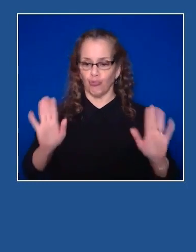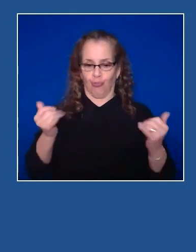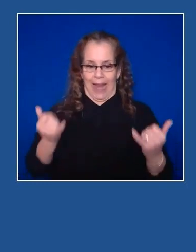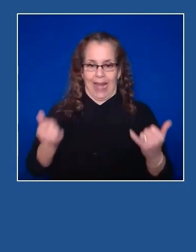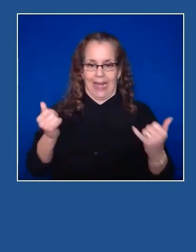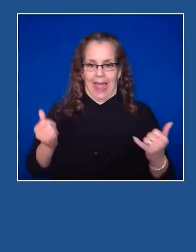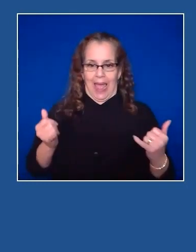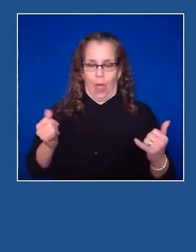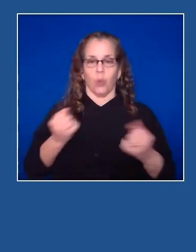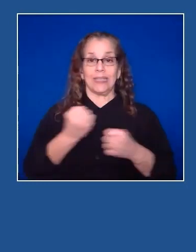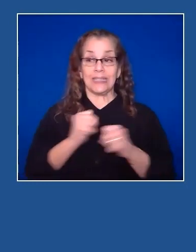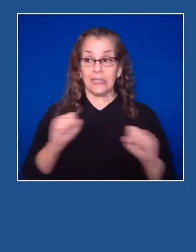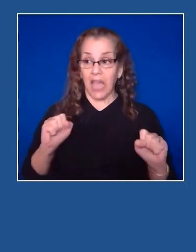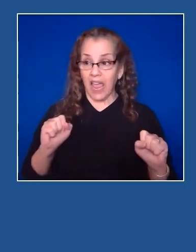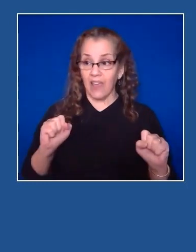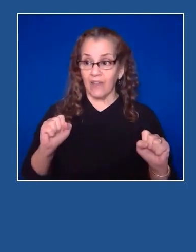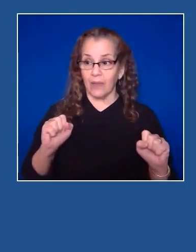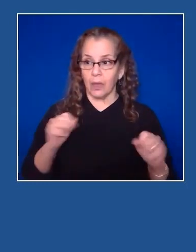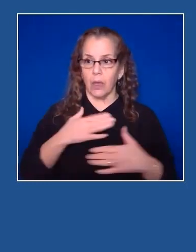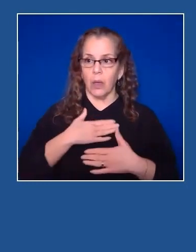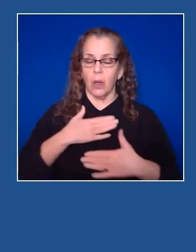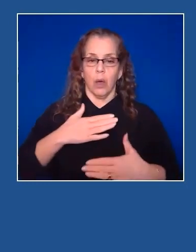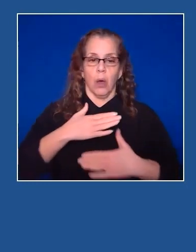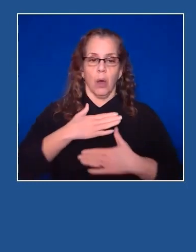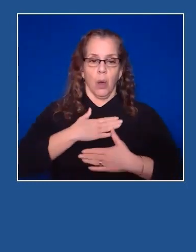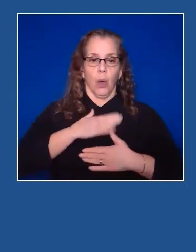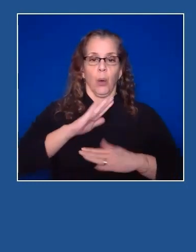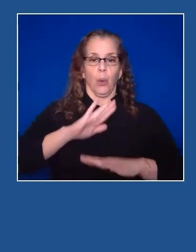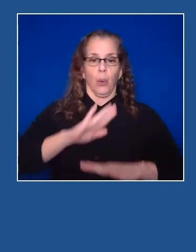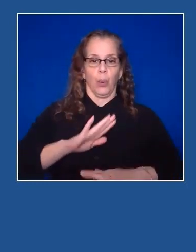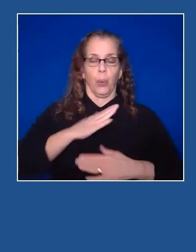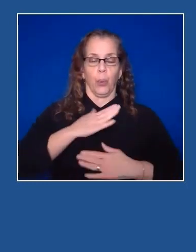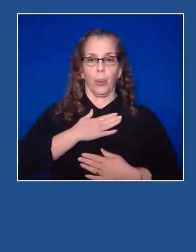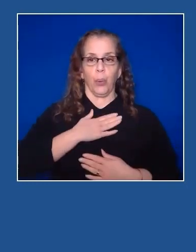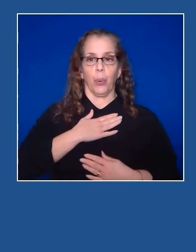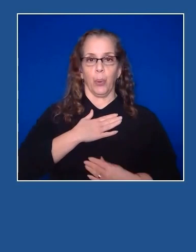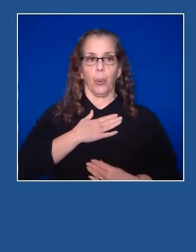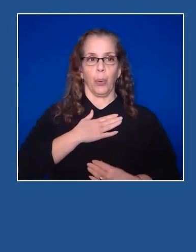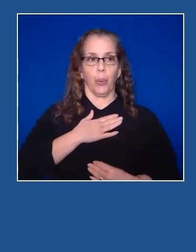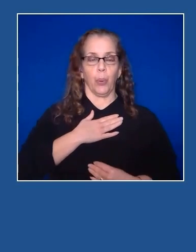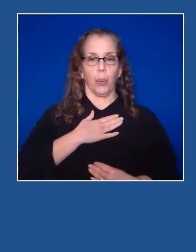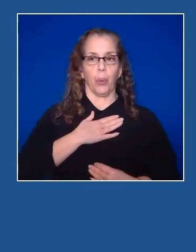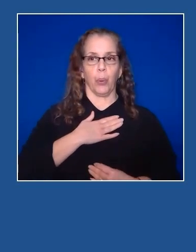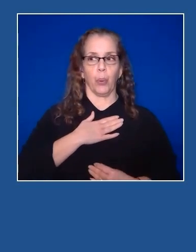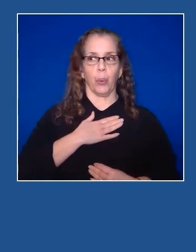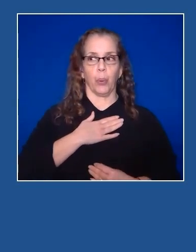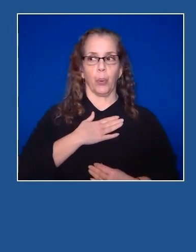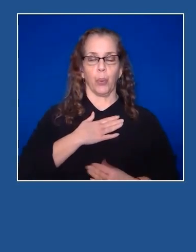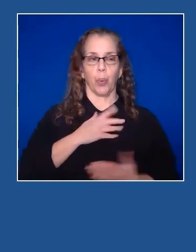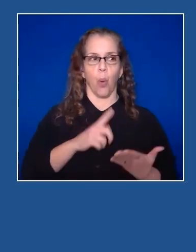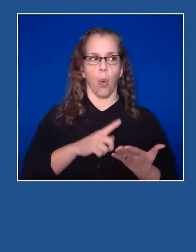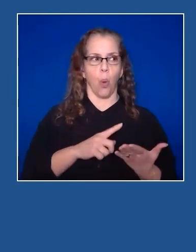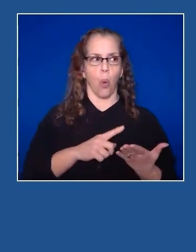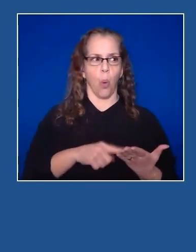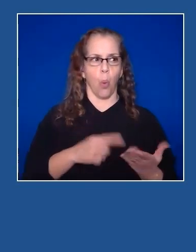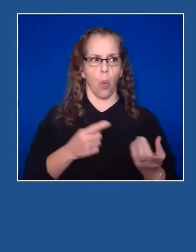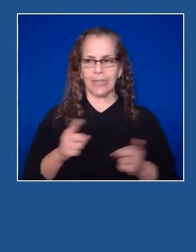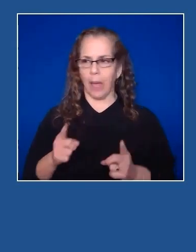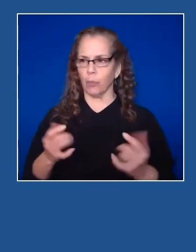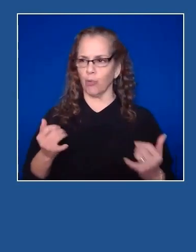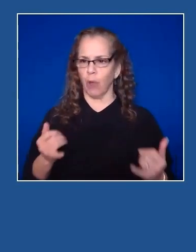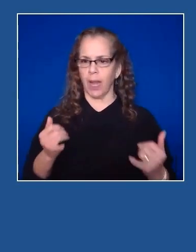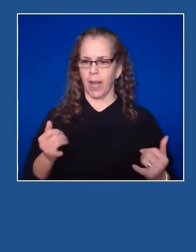body. What else is there to pay attention to? What's going on right now? And let's do that. Let's be